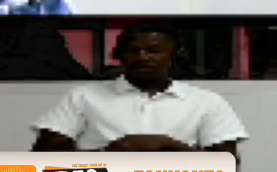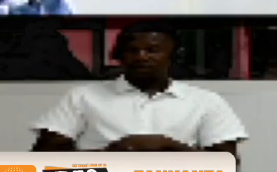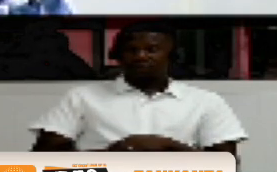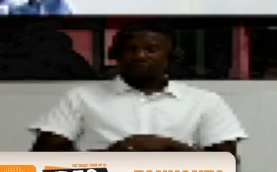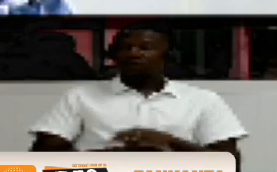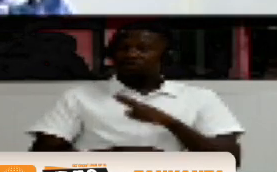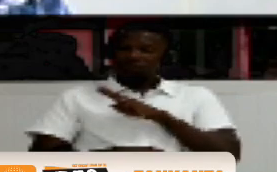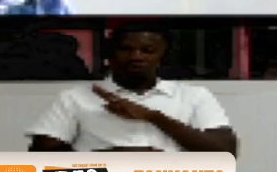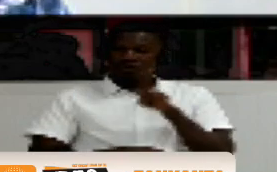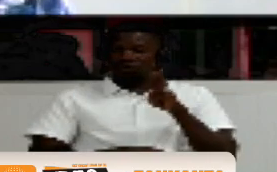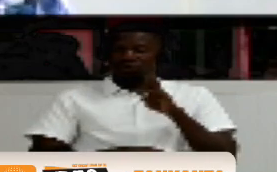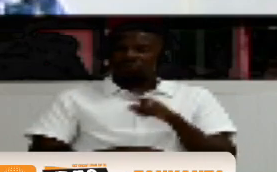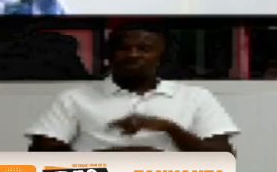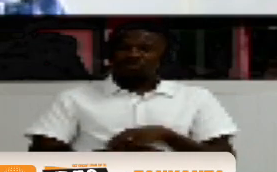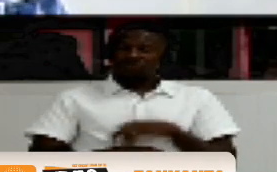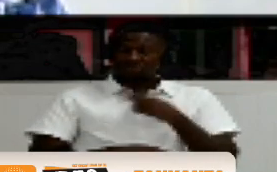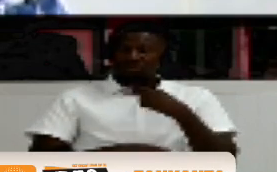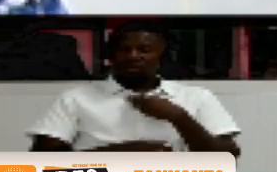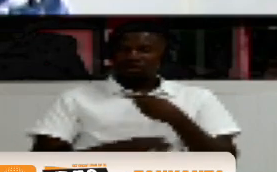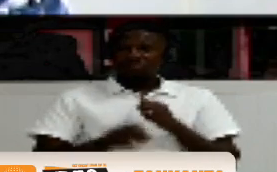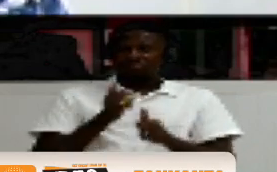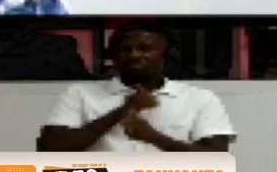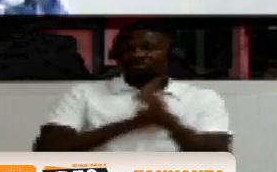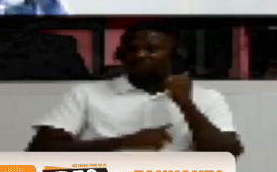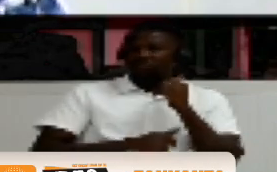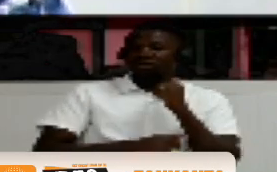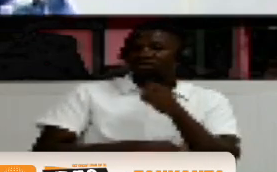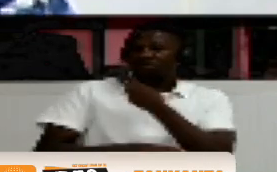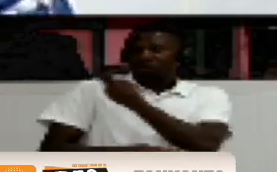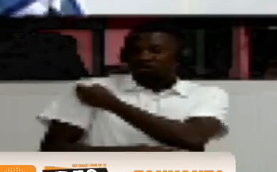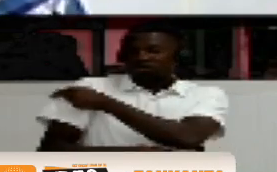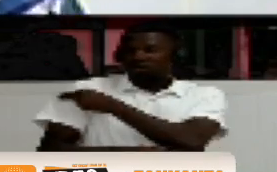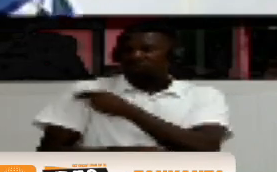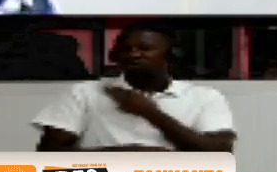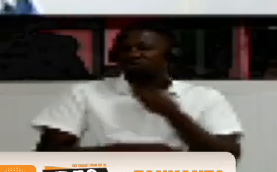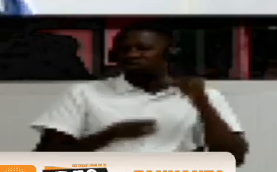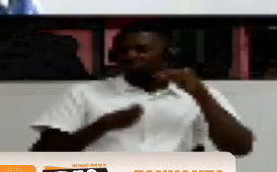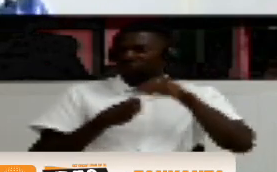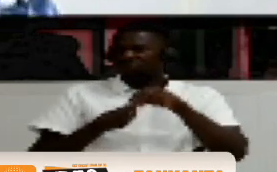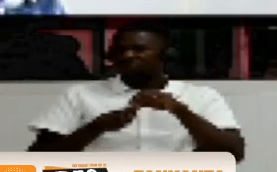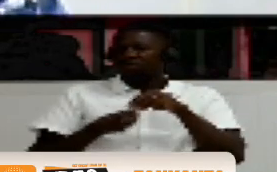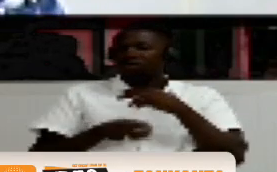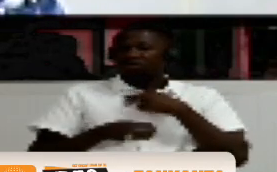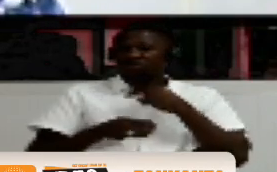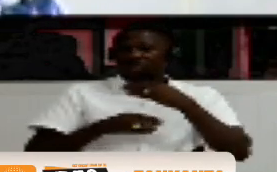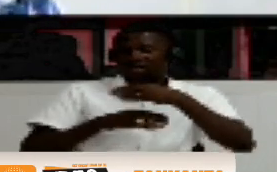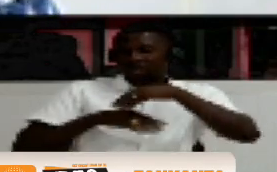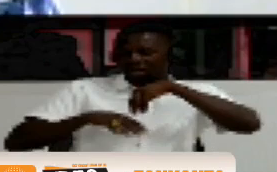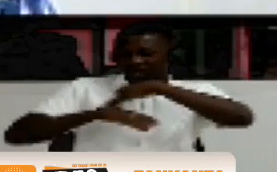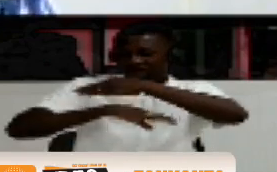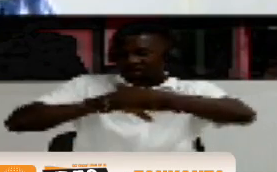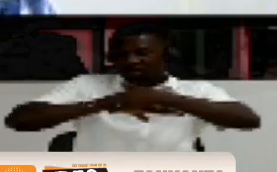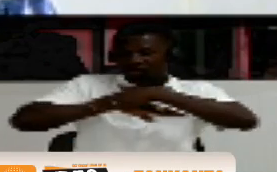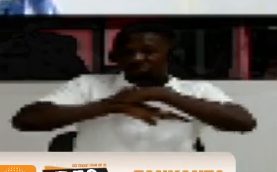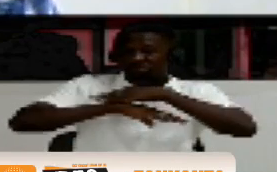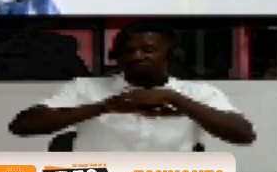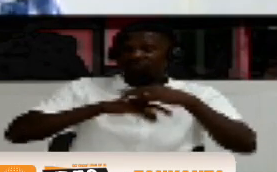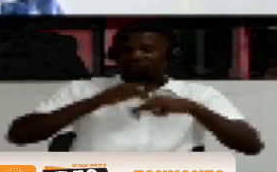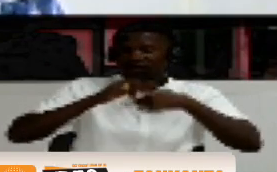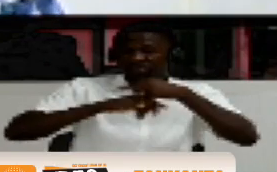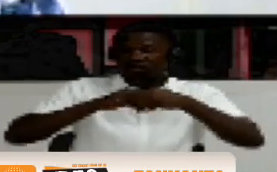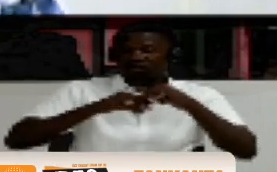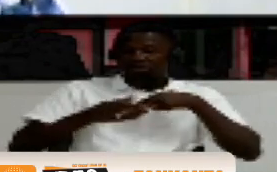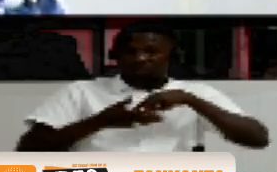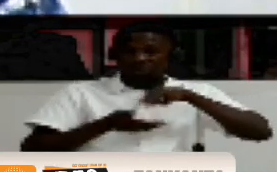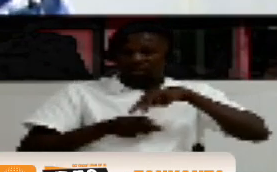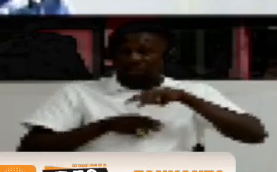No, unless I was readmitted at some point, because the external fixation in my leg,